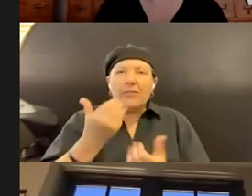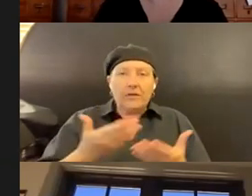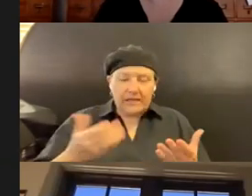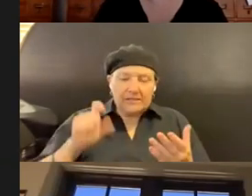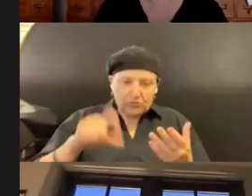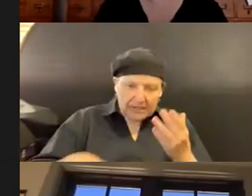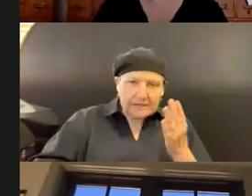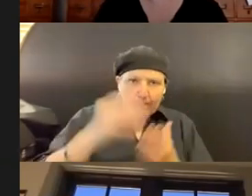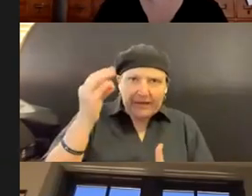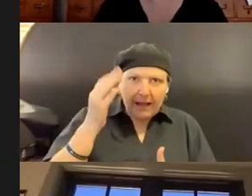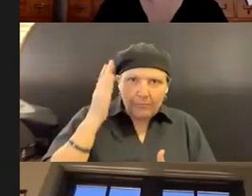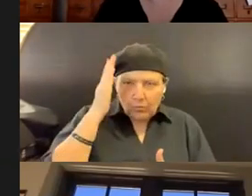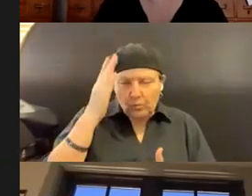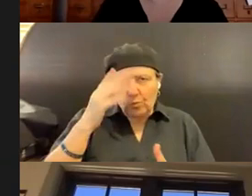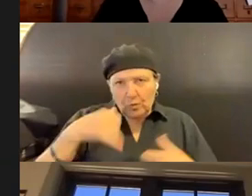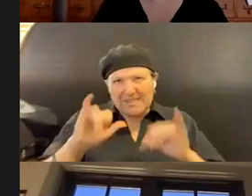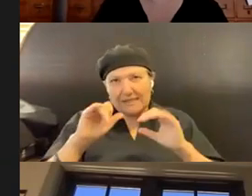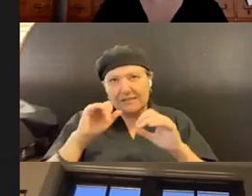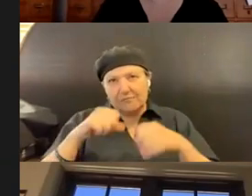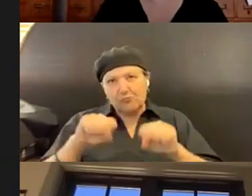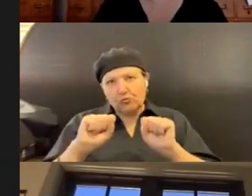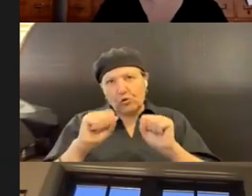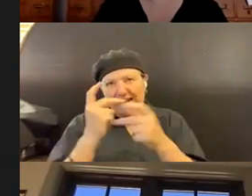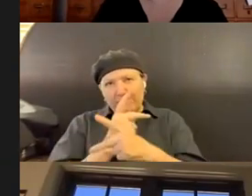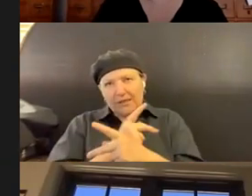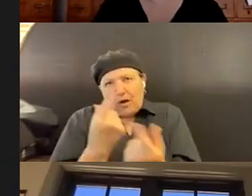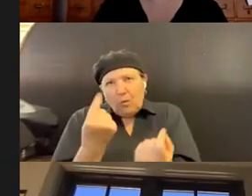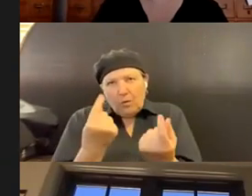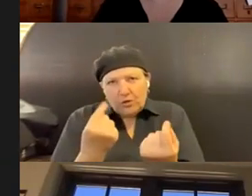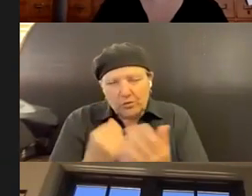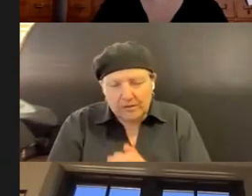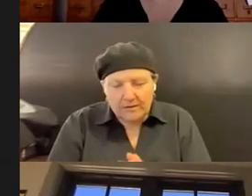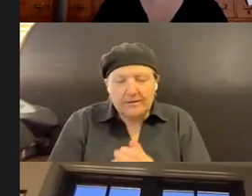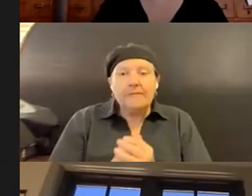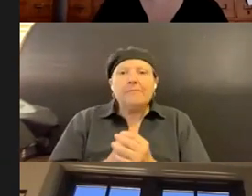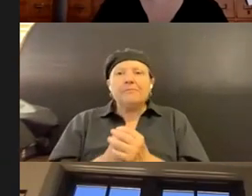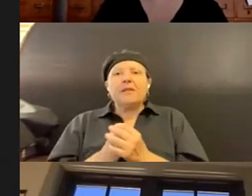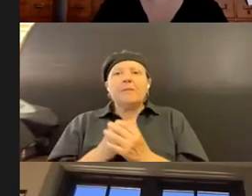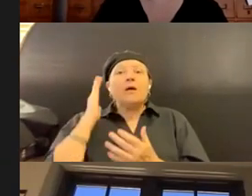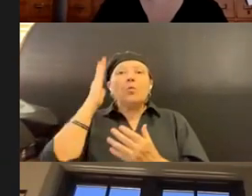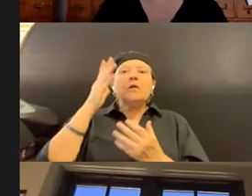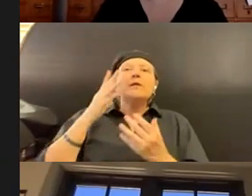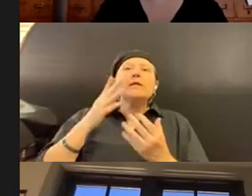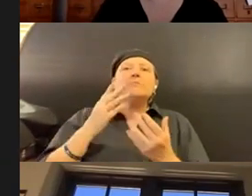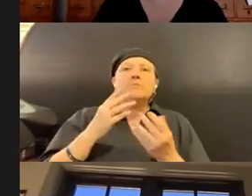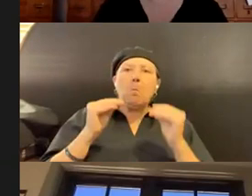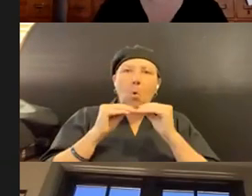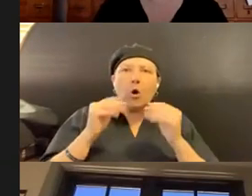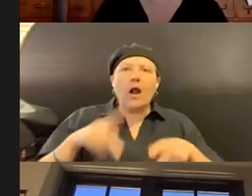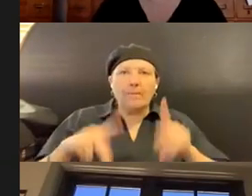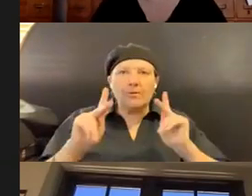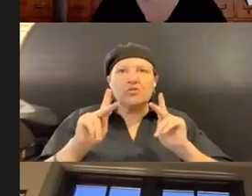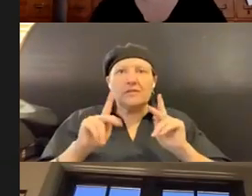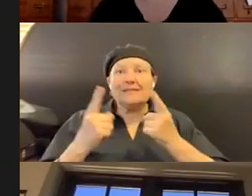students, but we're still trying to figure that piece out. So there will just be additional opportunities for you to come on campus, pick up